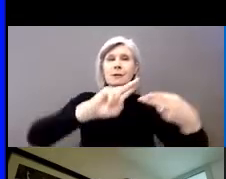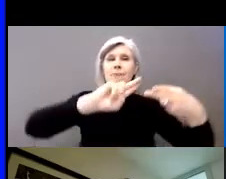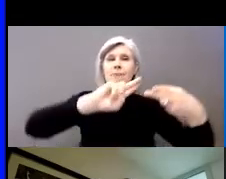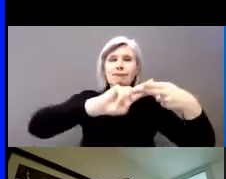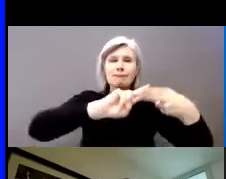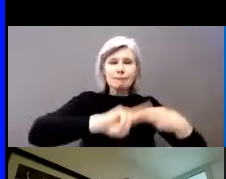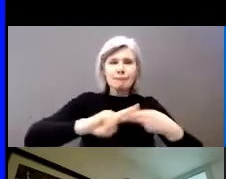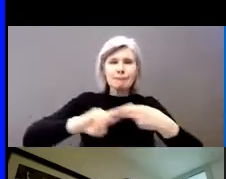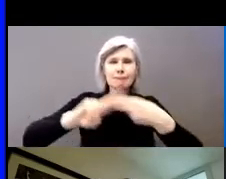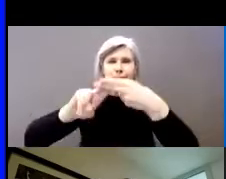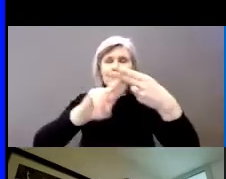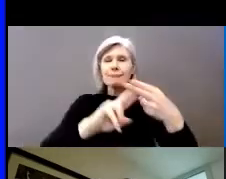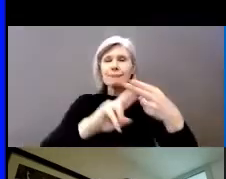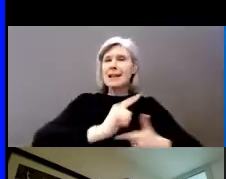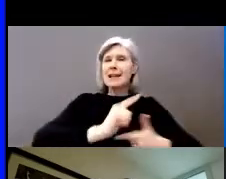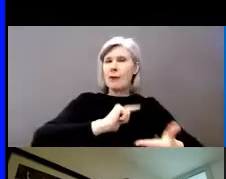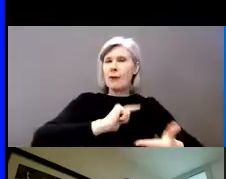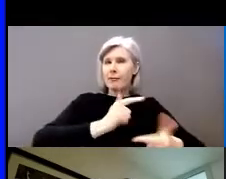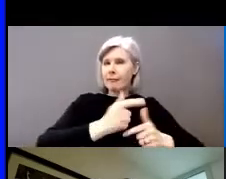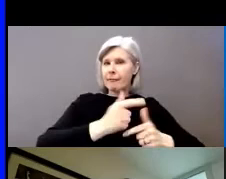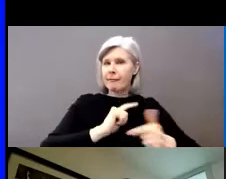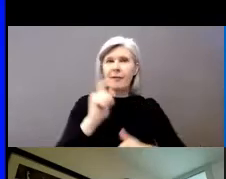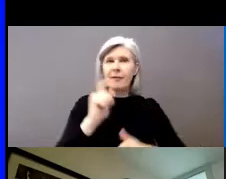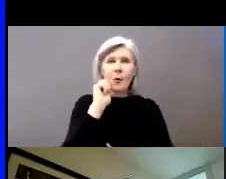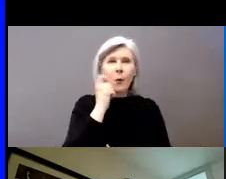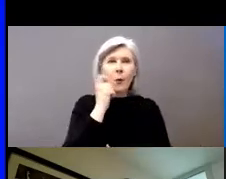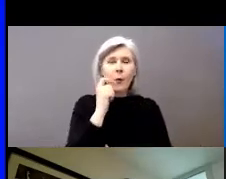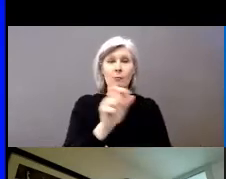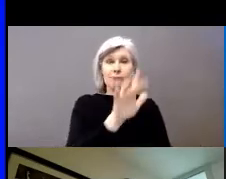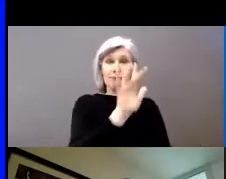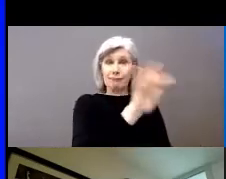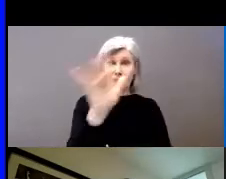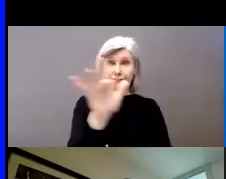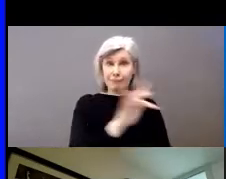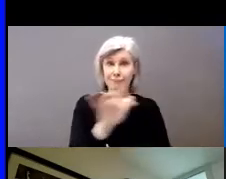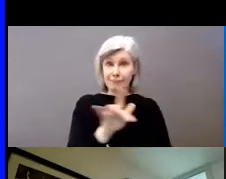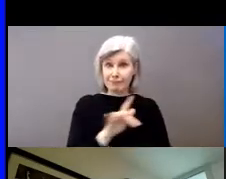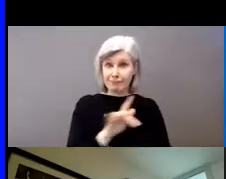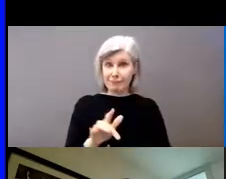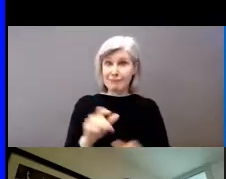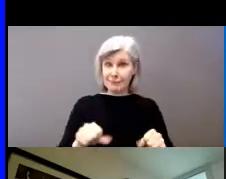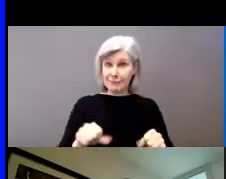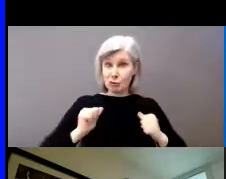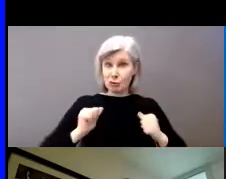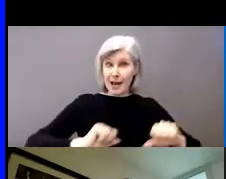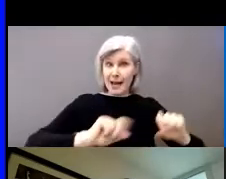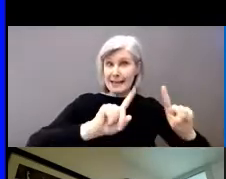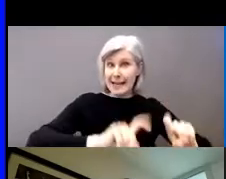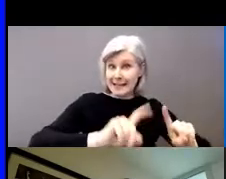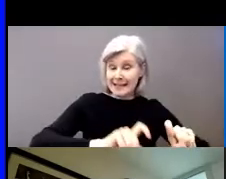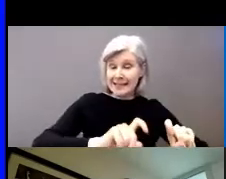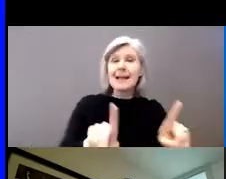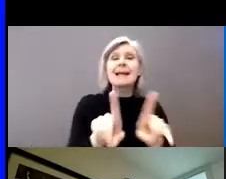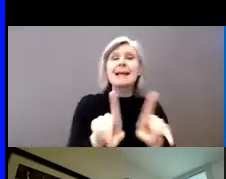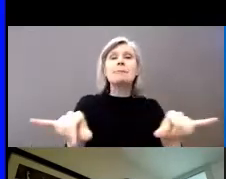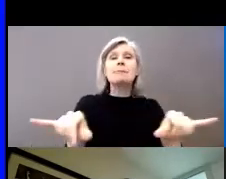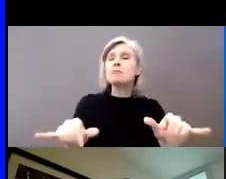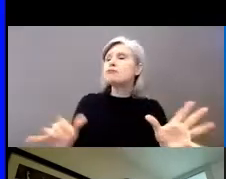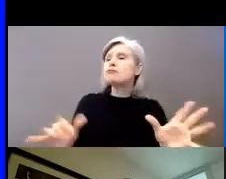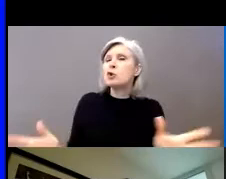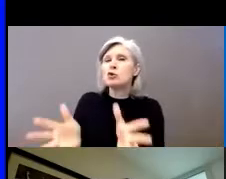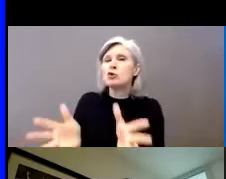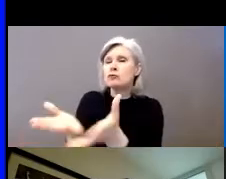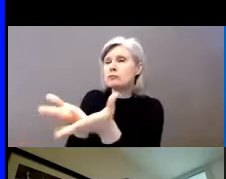encourage you to use, not only so that you can try it out, but also so that you can encourage those conversations with your friends and your family